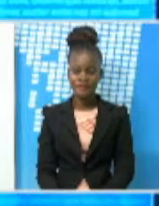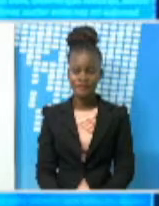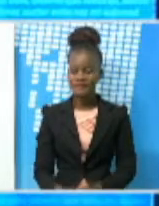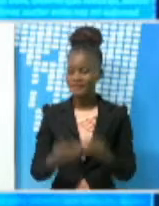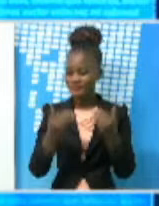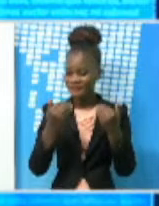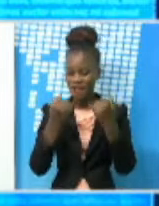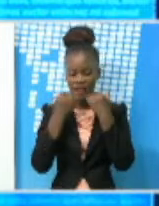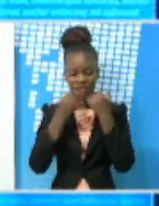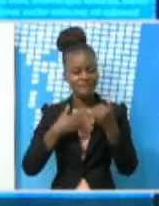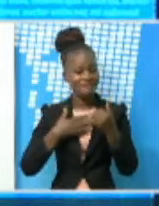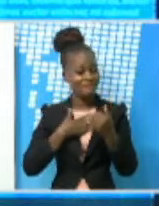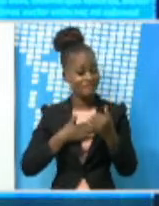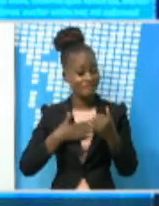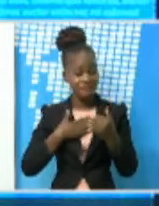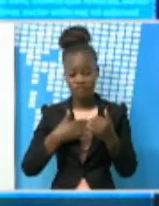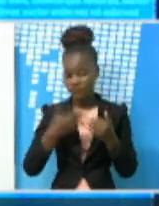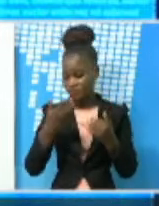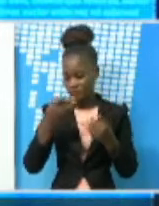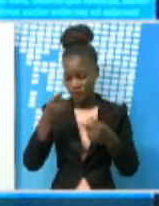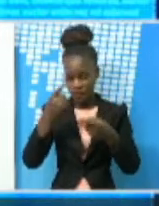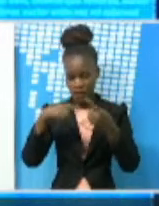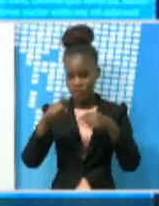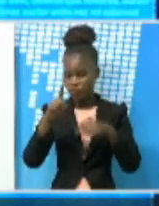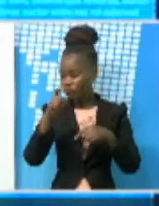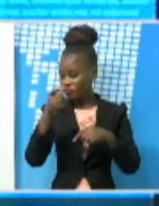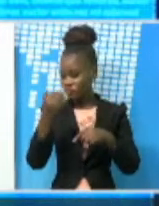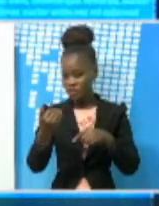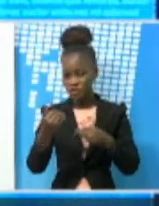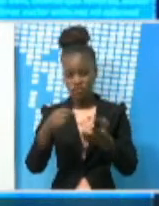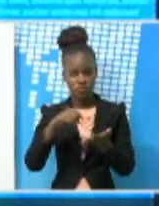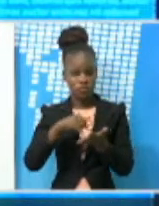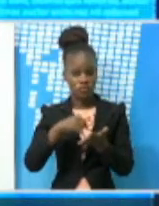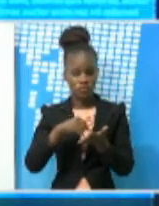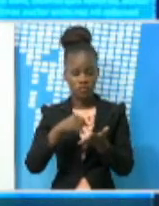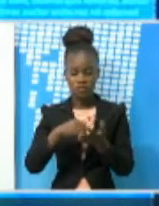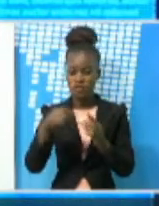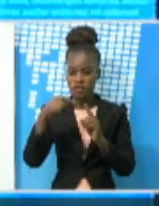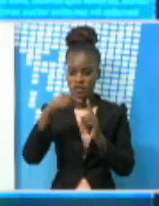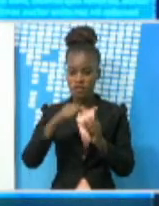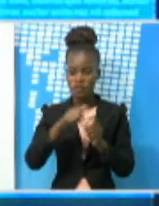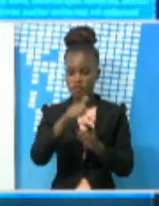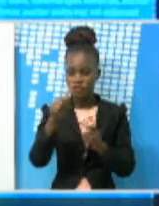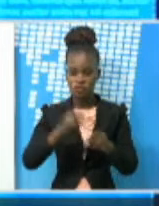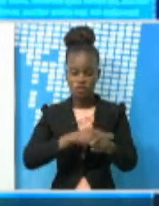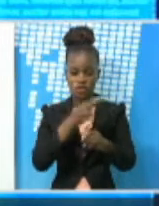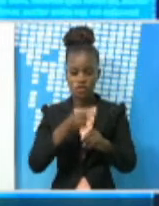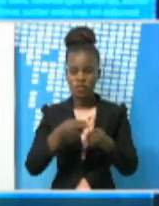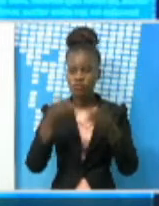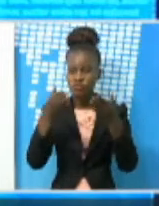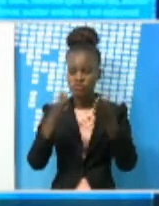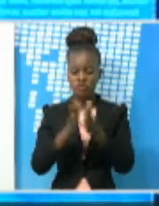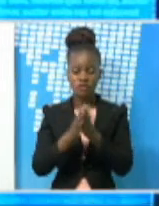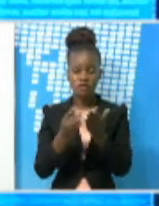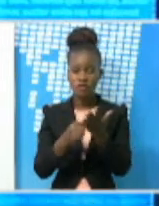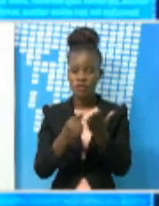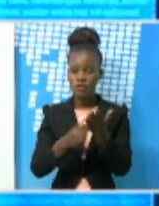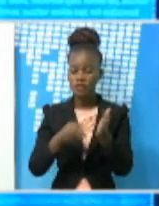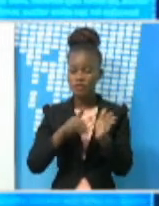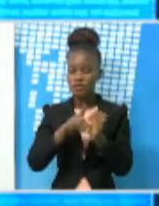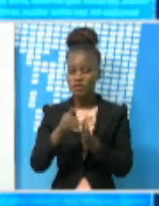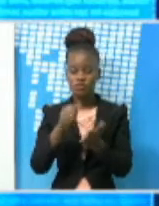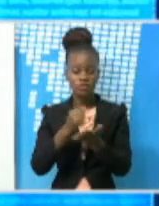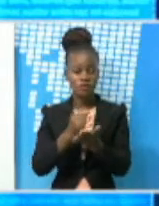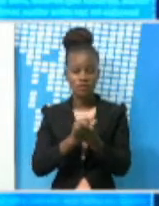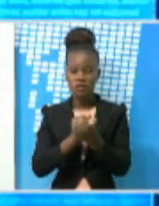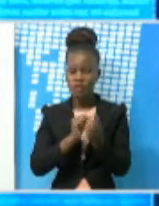Our apologies for a bit of technicalities in there. Now let's get to another report regarding the Uganda Development Bank, which